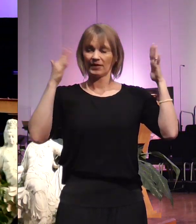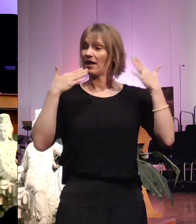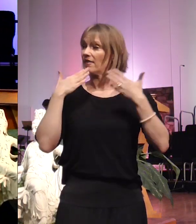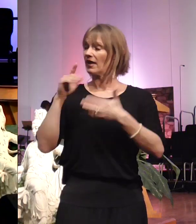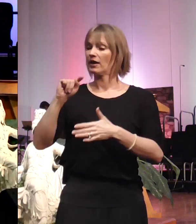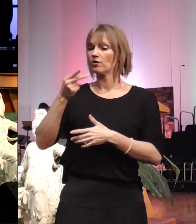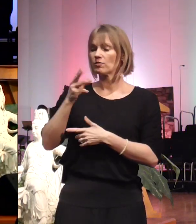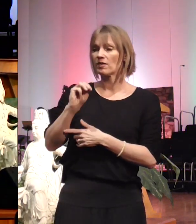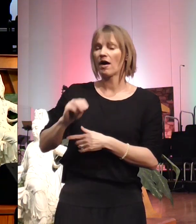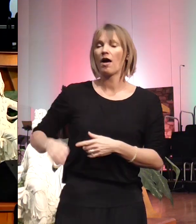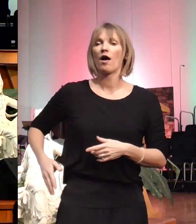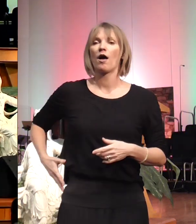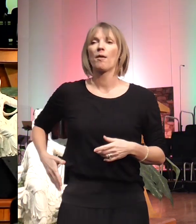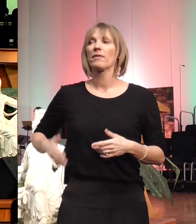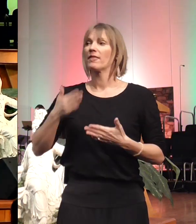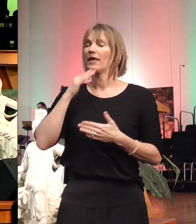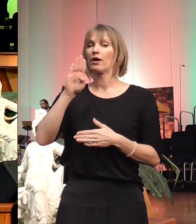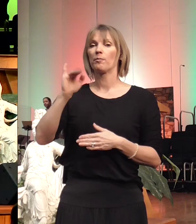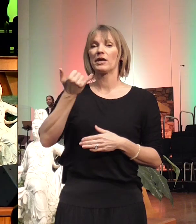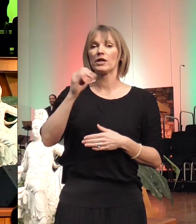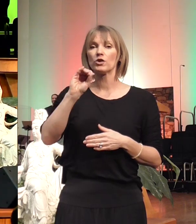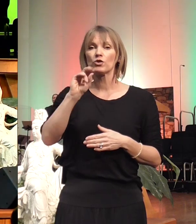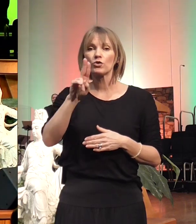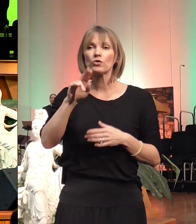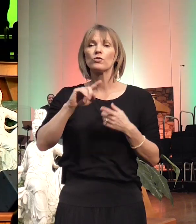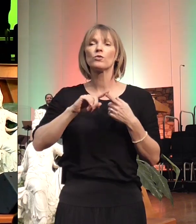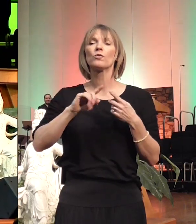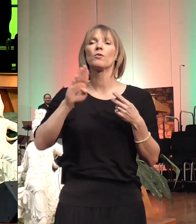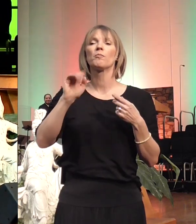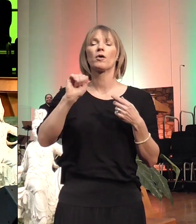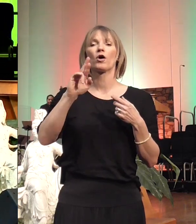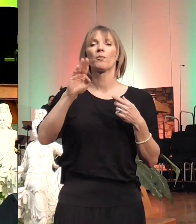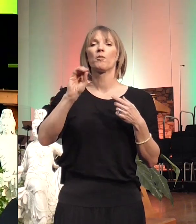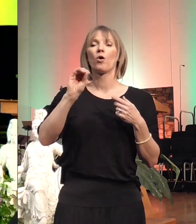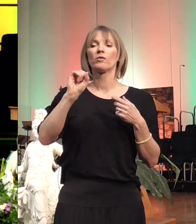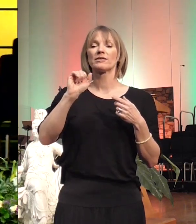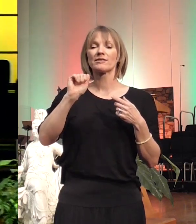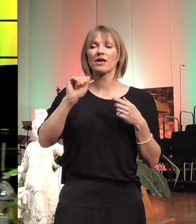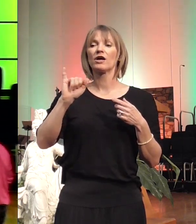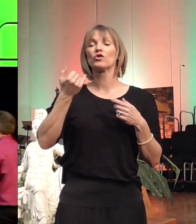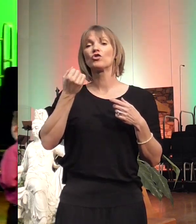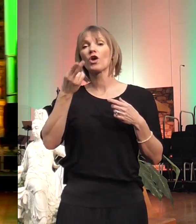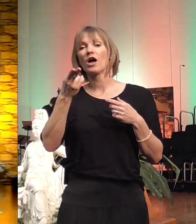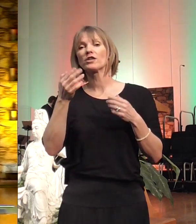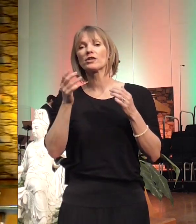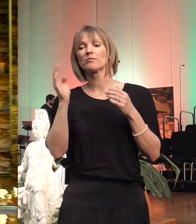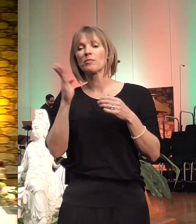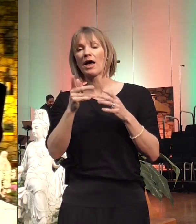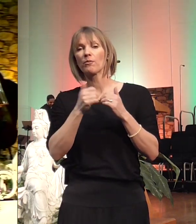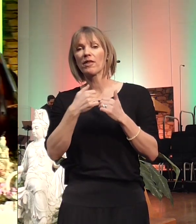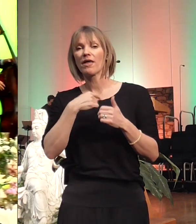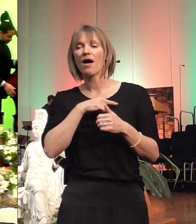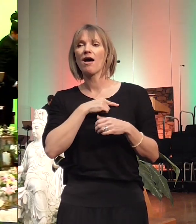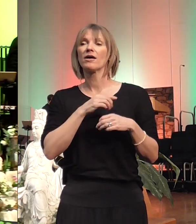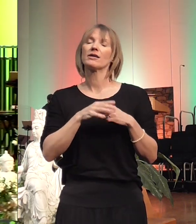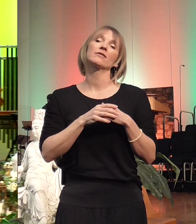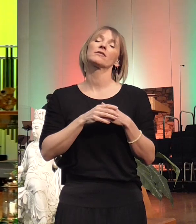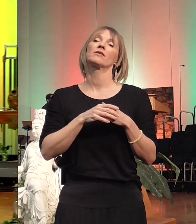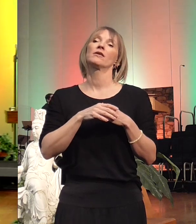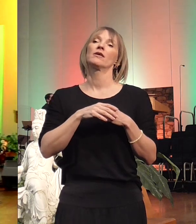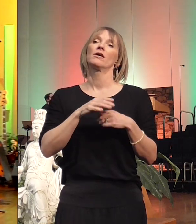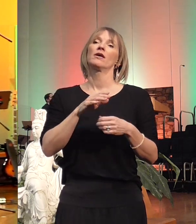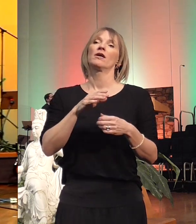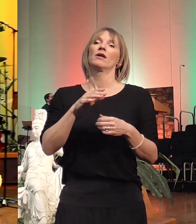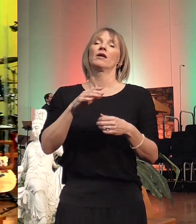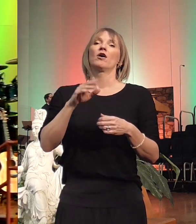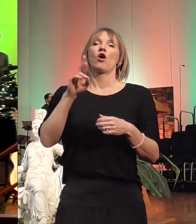Thank you, Tom. Thank you, Bijou Barbosa. Josh Byers back with us. Band leader